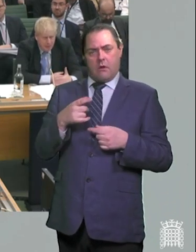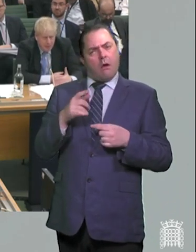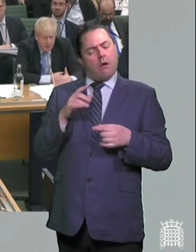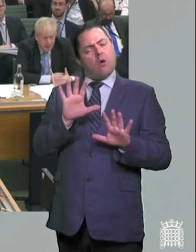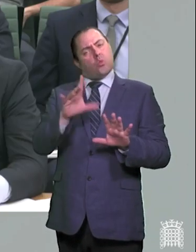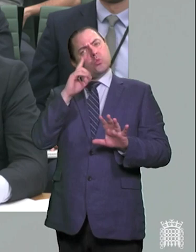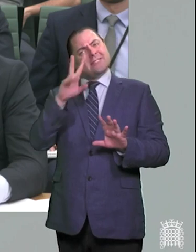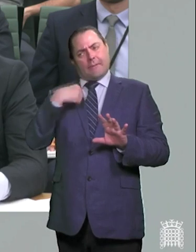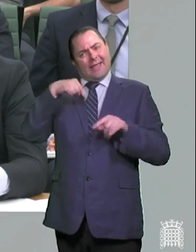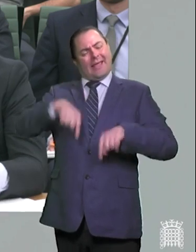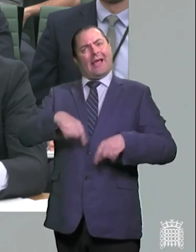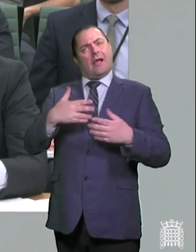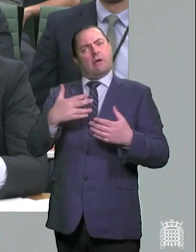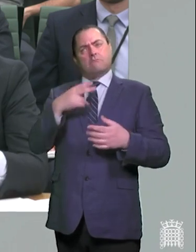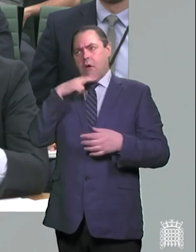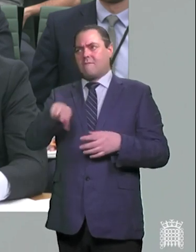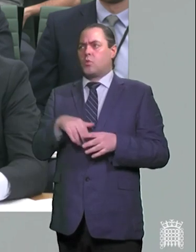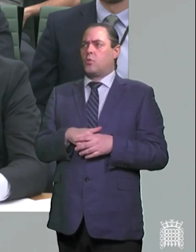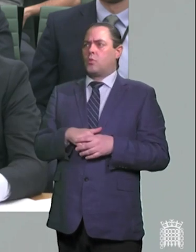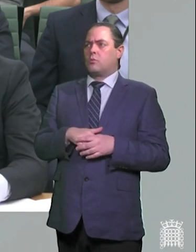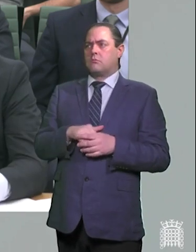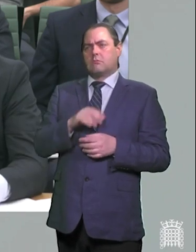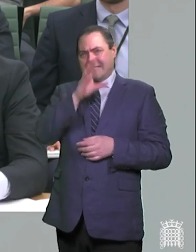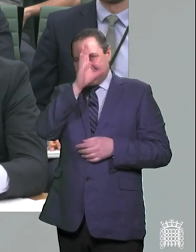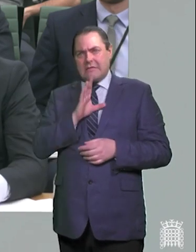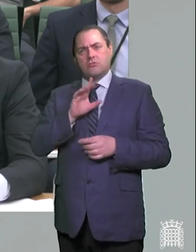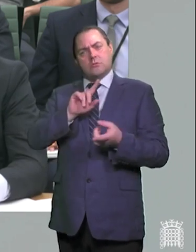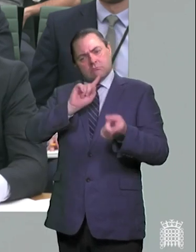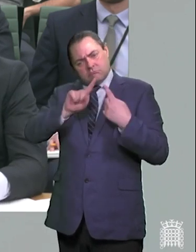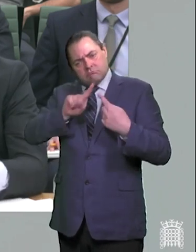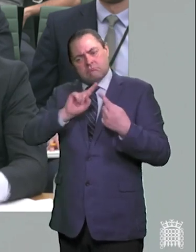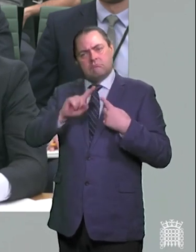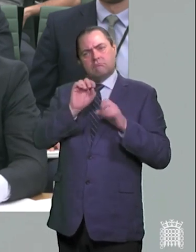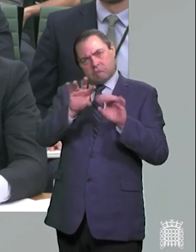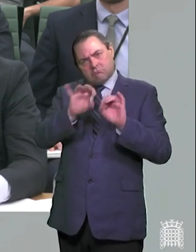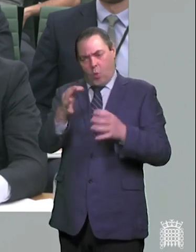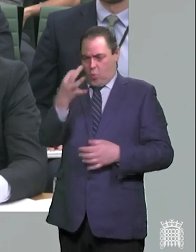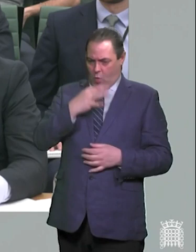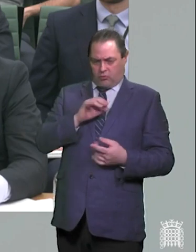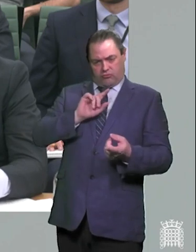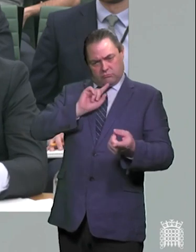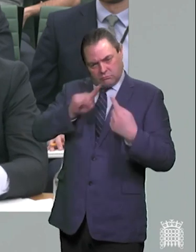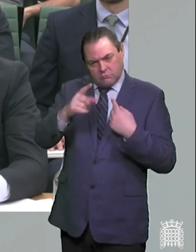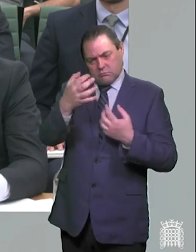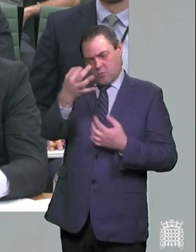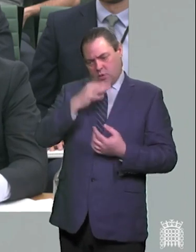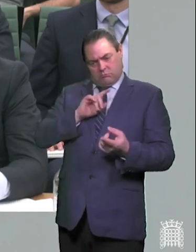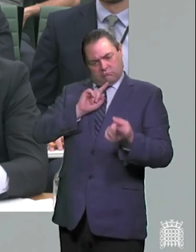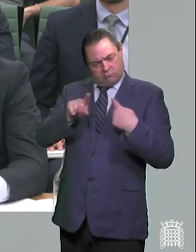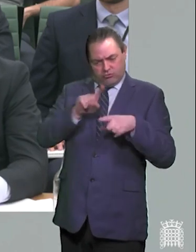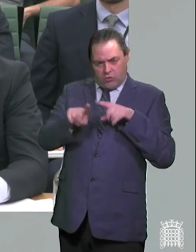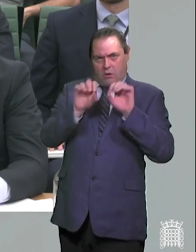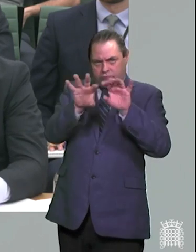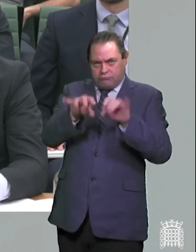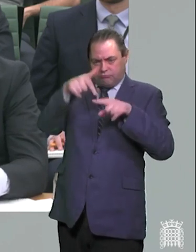this afternoon, by the seriousness with which I've taken your questions, by my attempts to answer